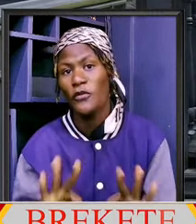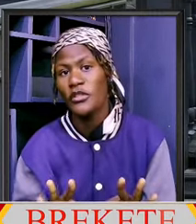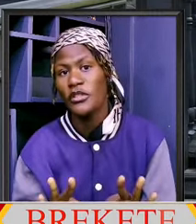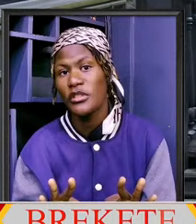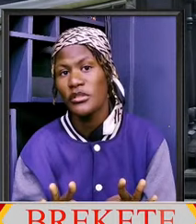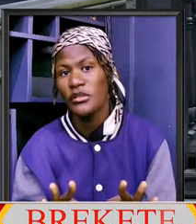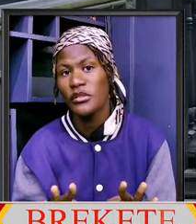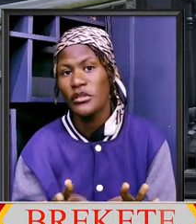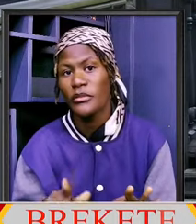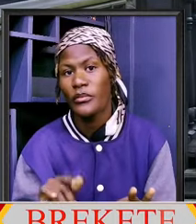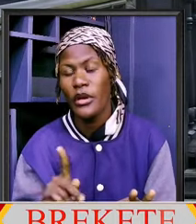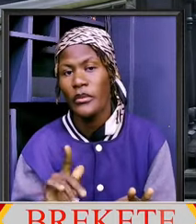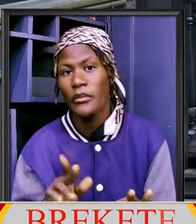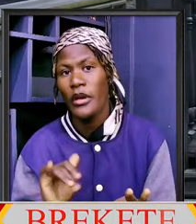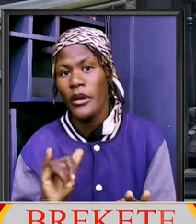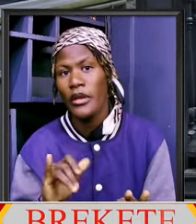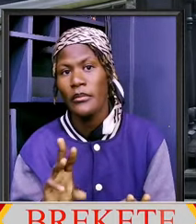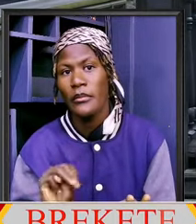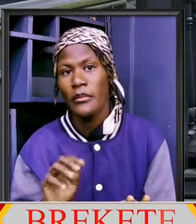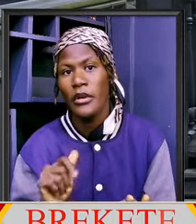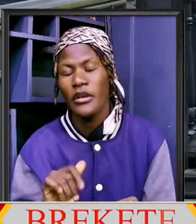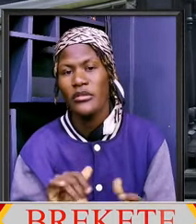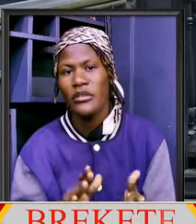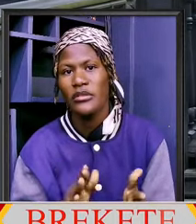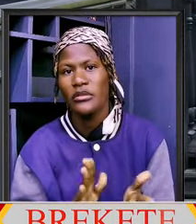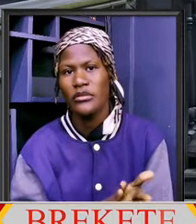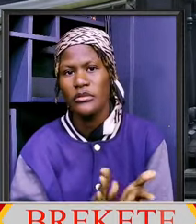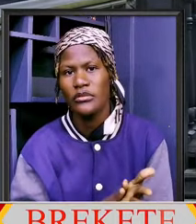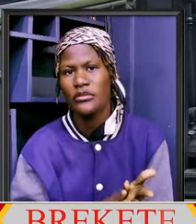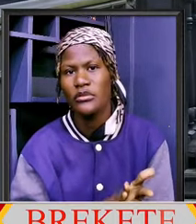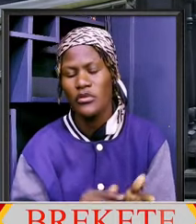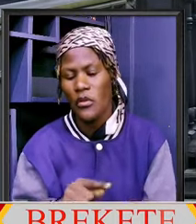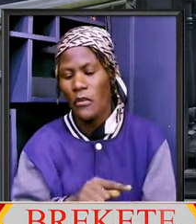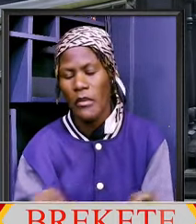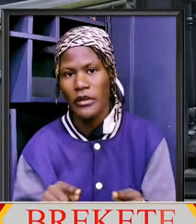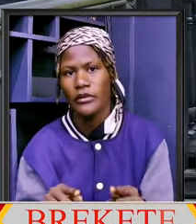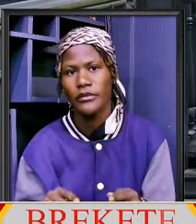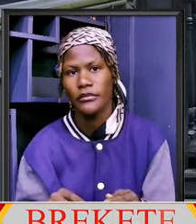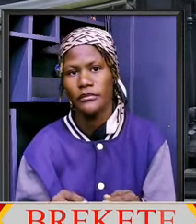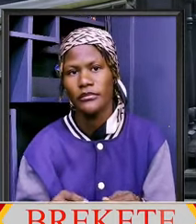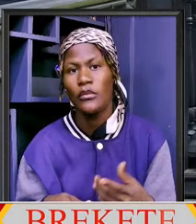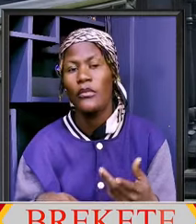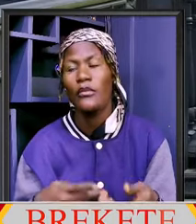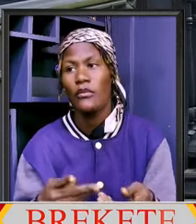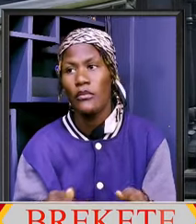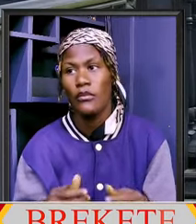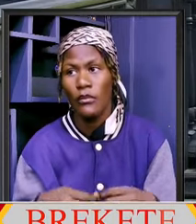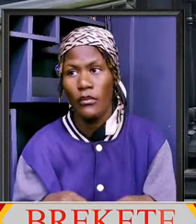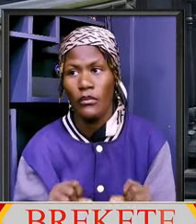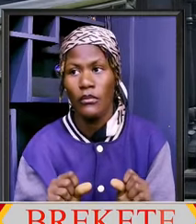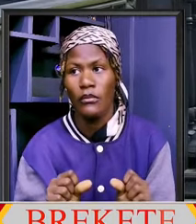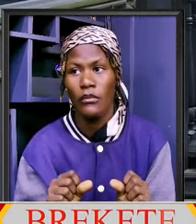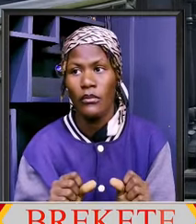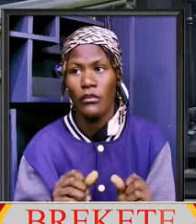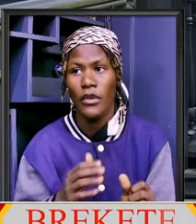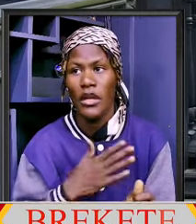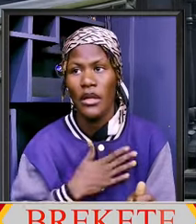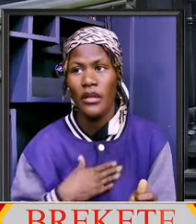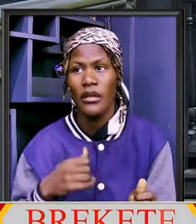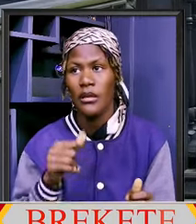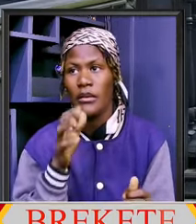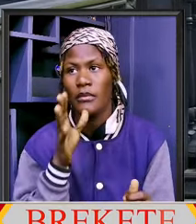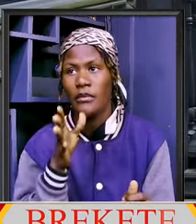plus. Equals to... Anyways, proceed. And Mama, na struggling